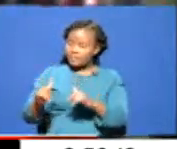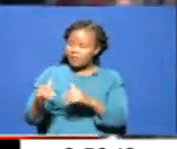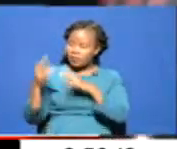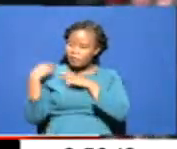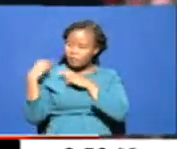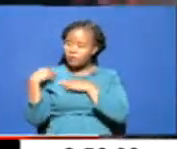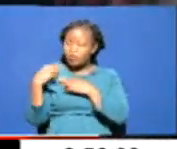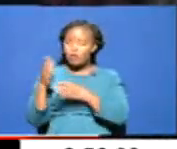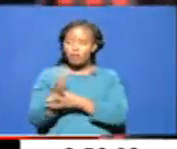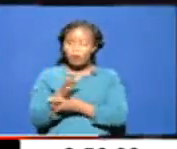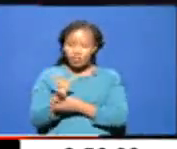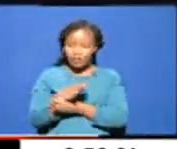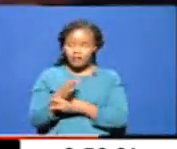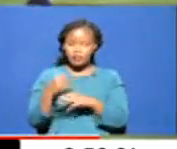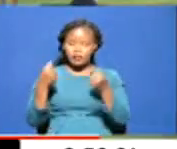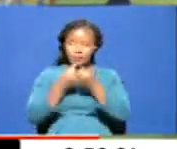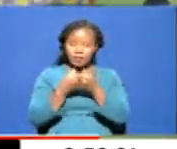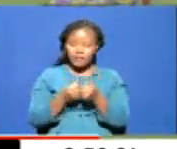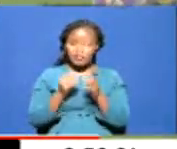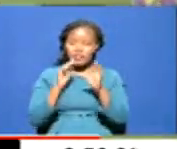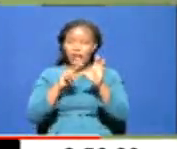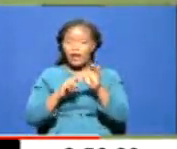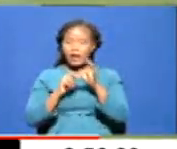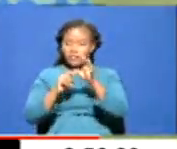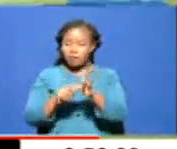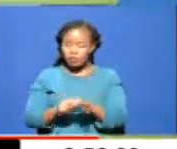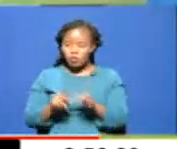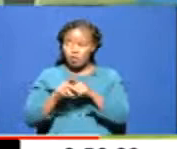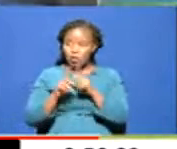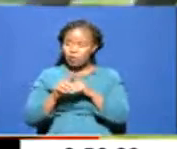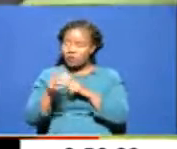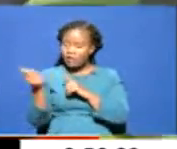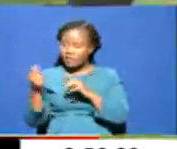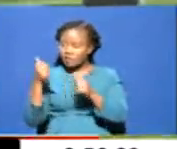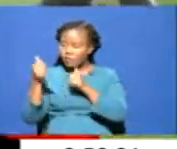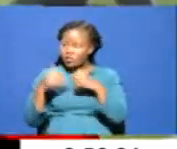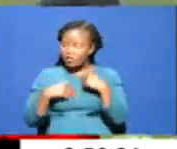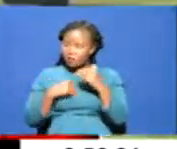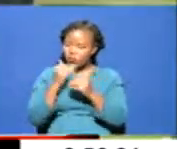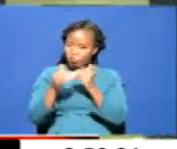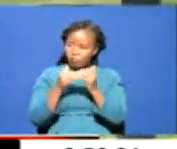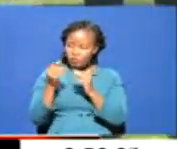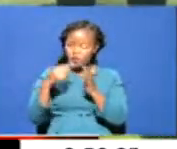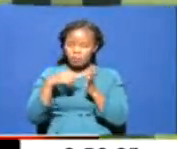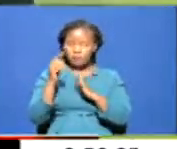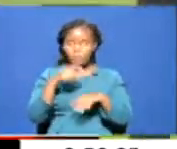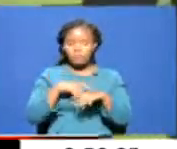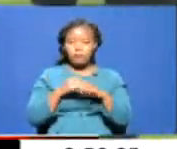game against Arsenal if Rangnick's work permit is not processed in time.